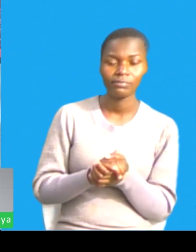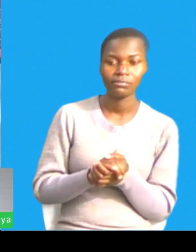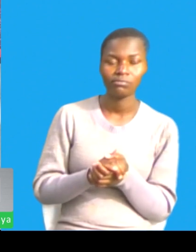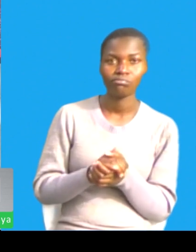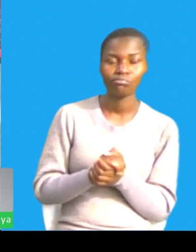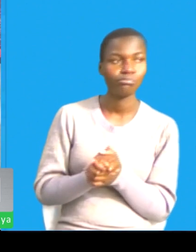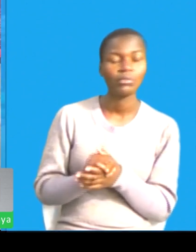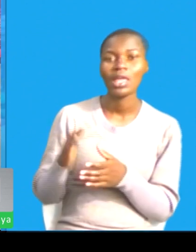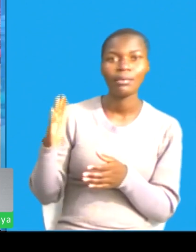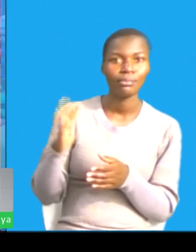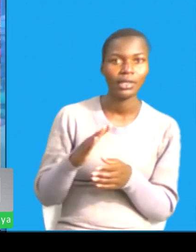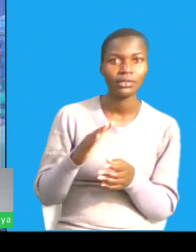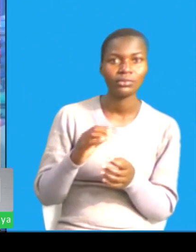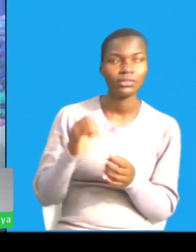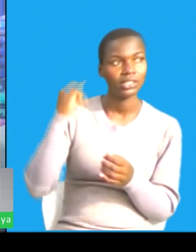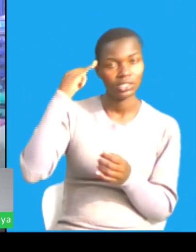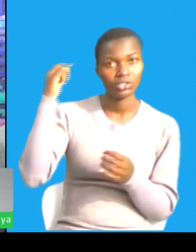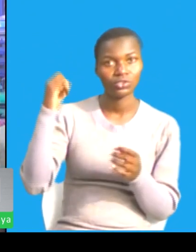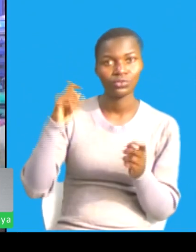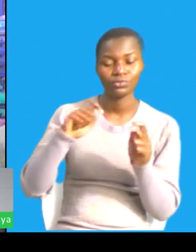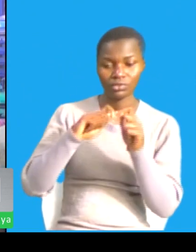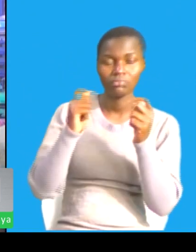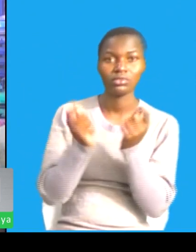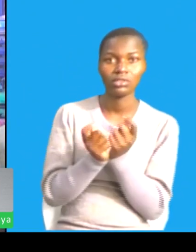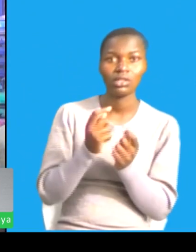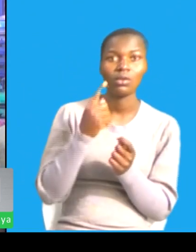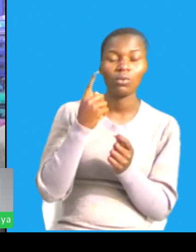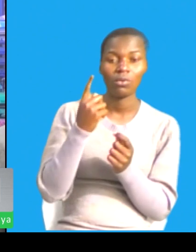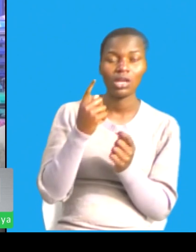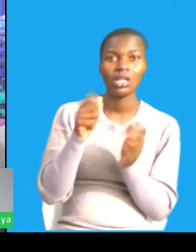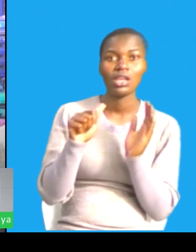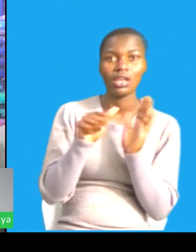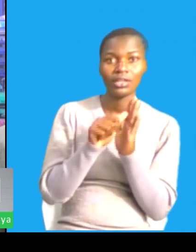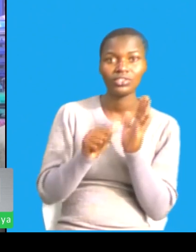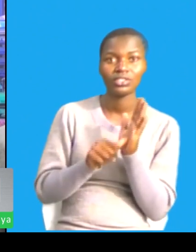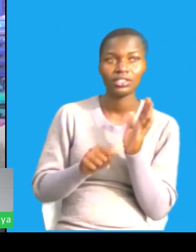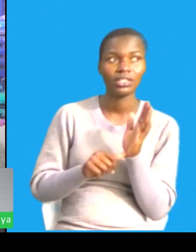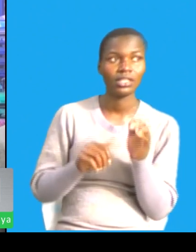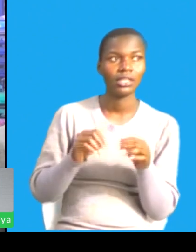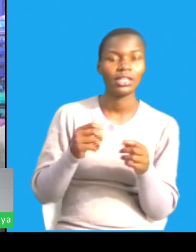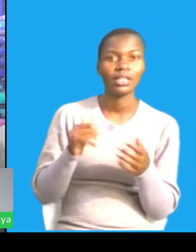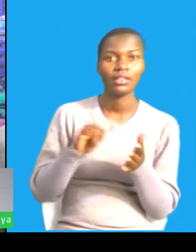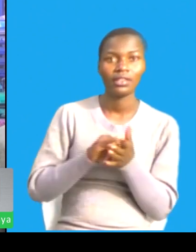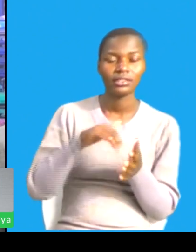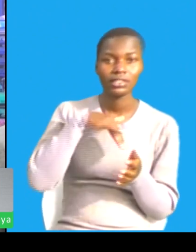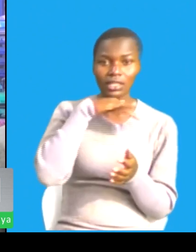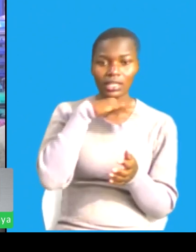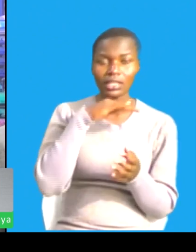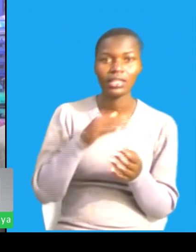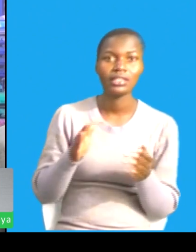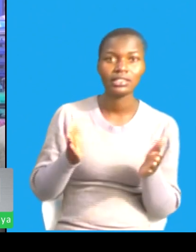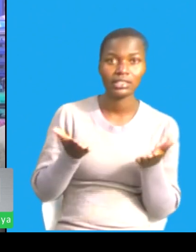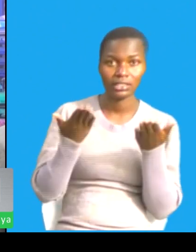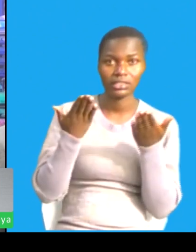Back to that issue of tribalism. It's one of the agendas that Raila seems to be raising, right? Yes. We are still